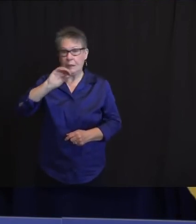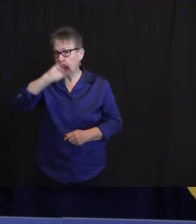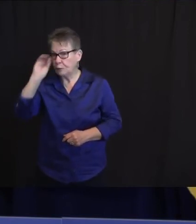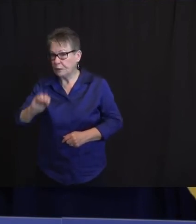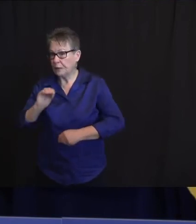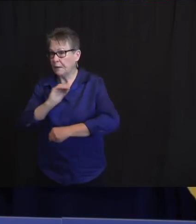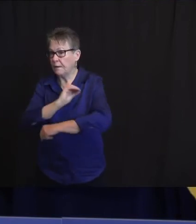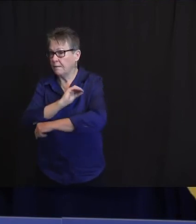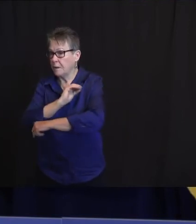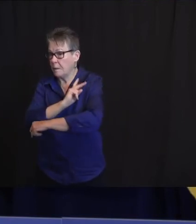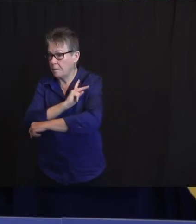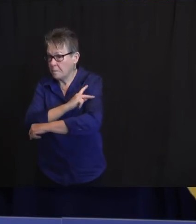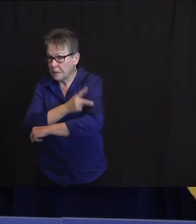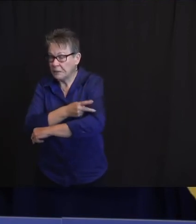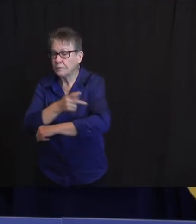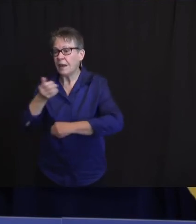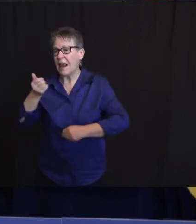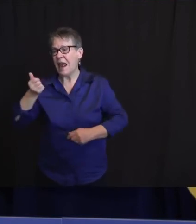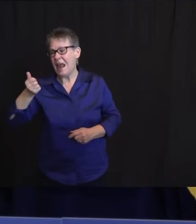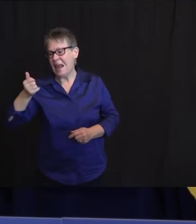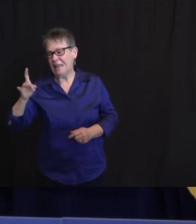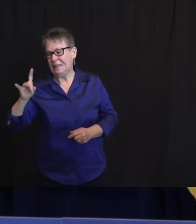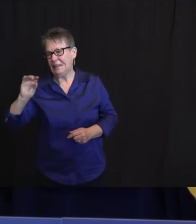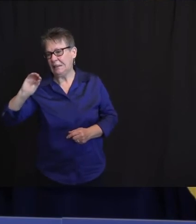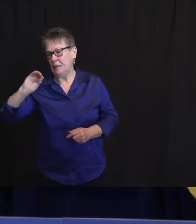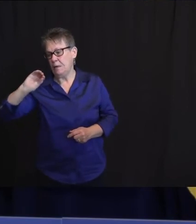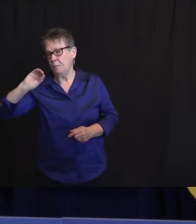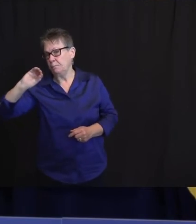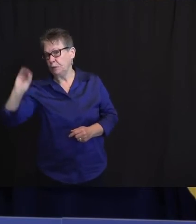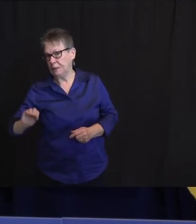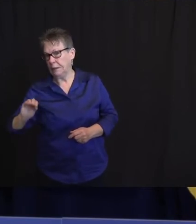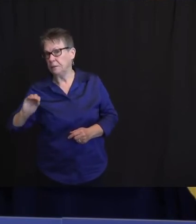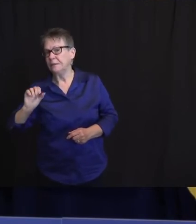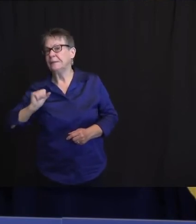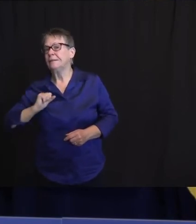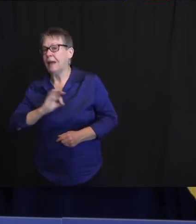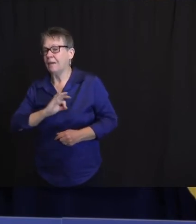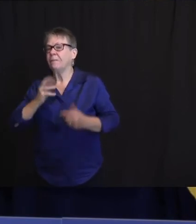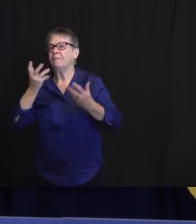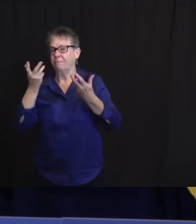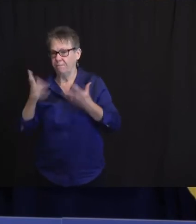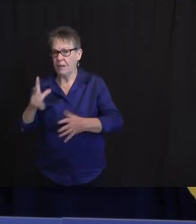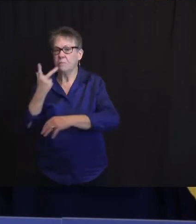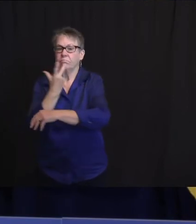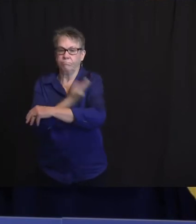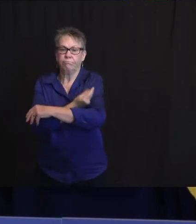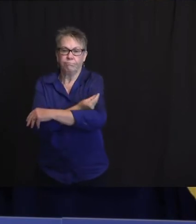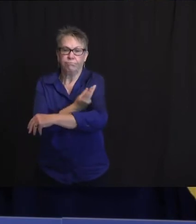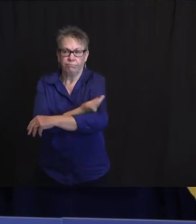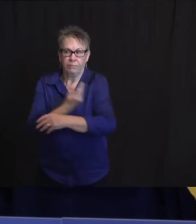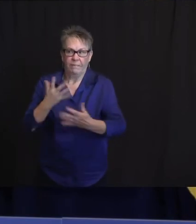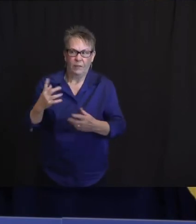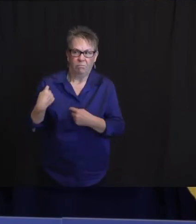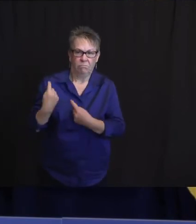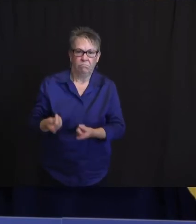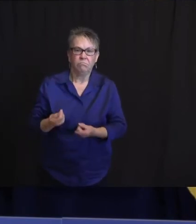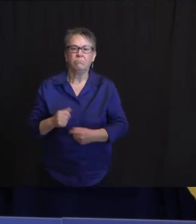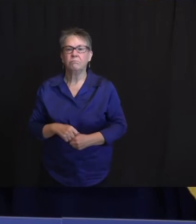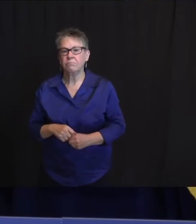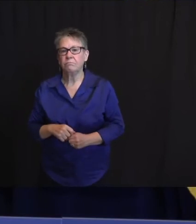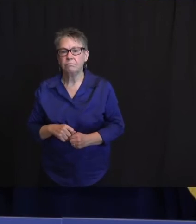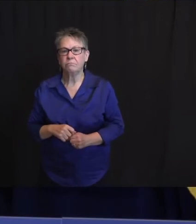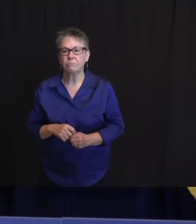been vaccinated. As the government stated today, we will begin reporting probable cases